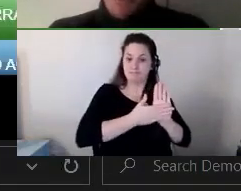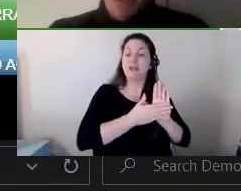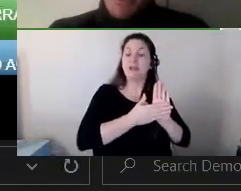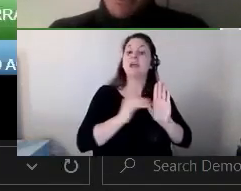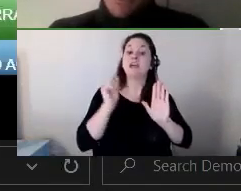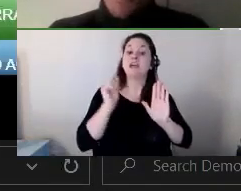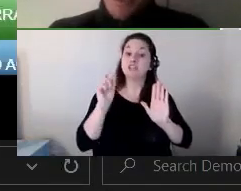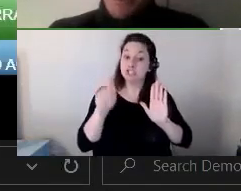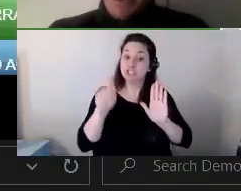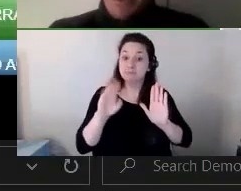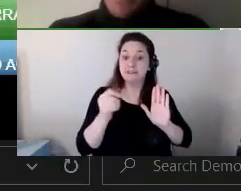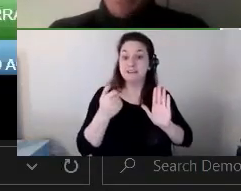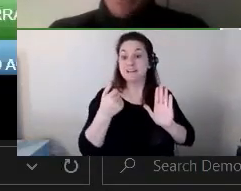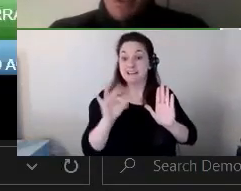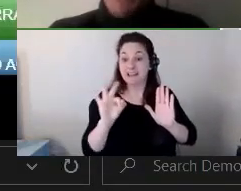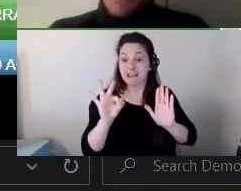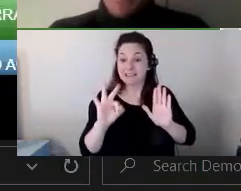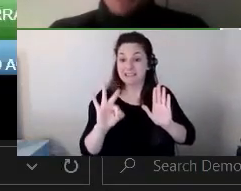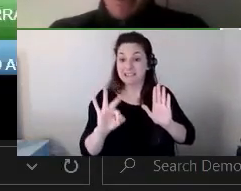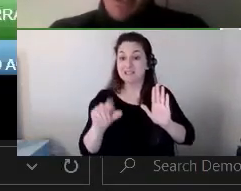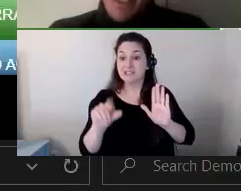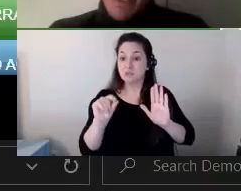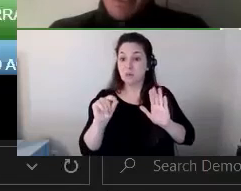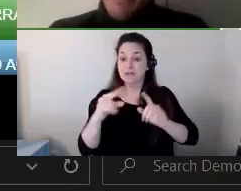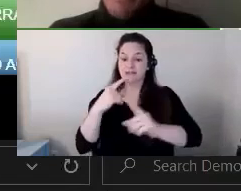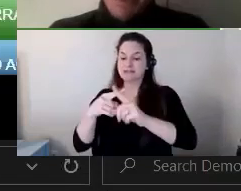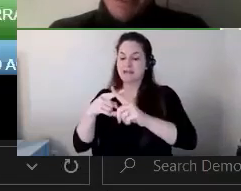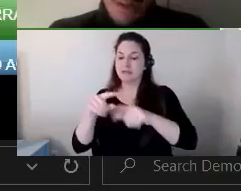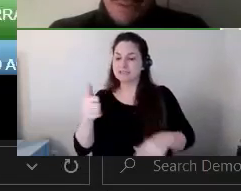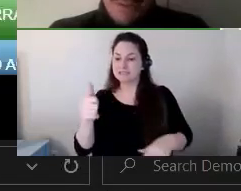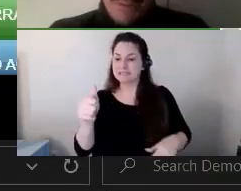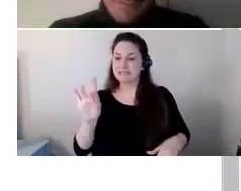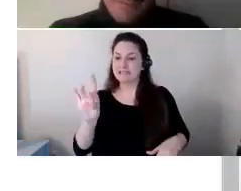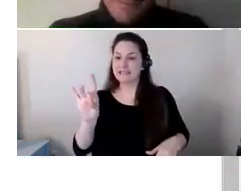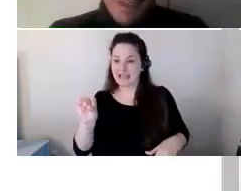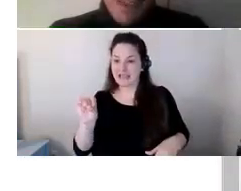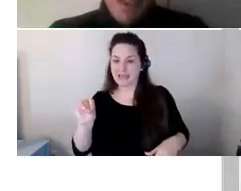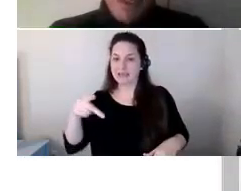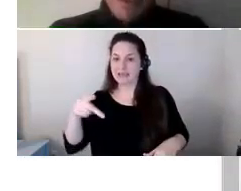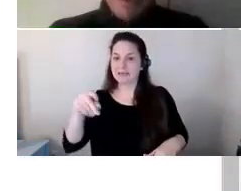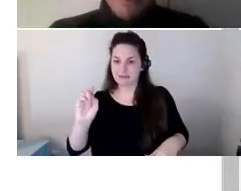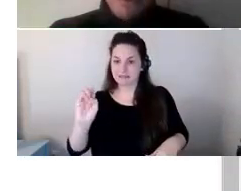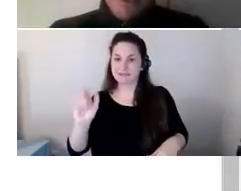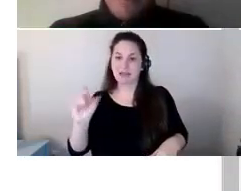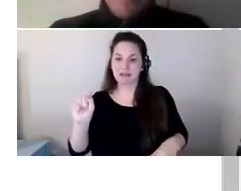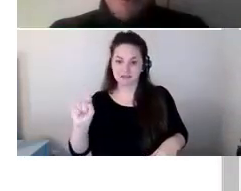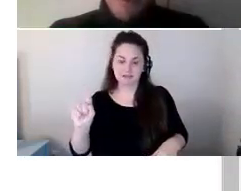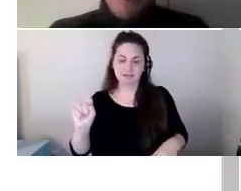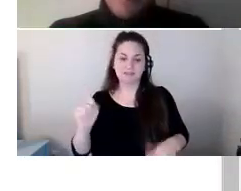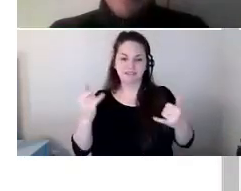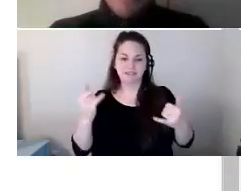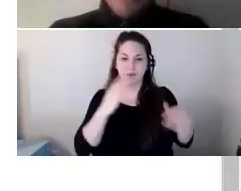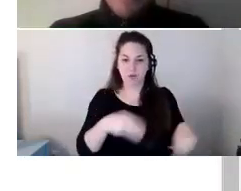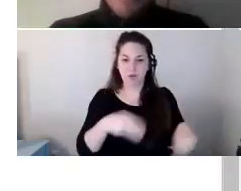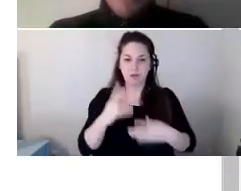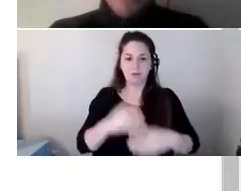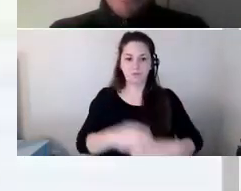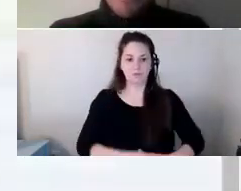be 1920 times 1080 pixels. So let's upload this